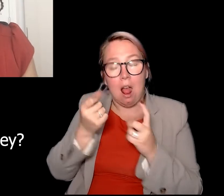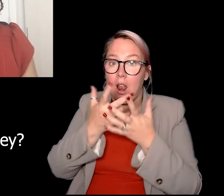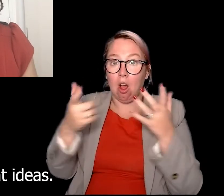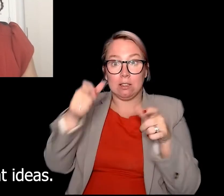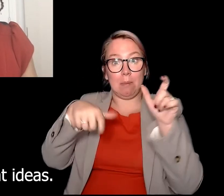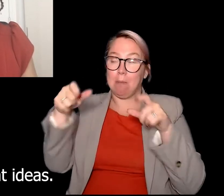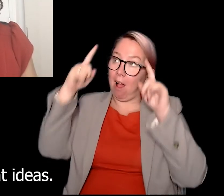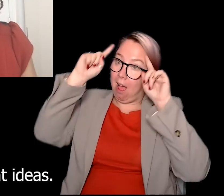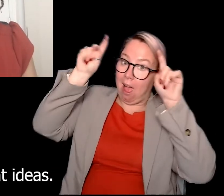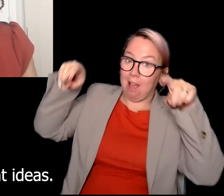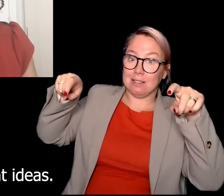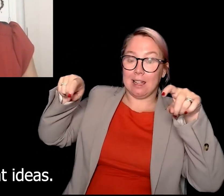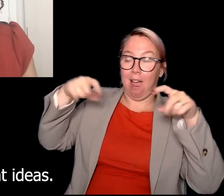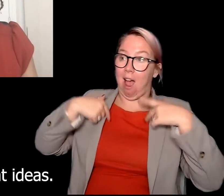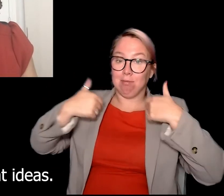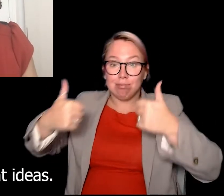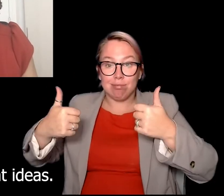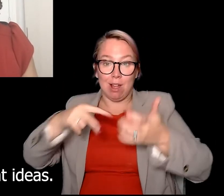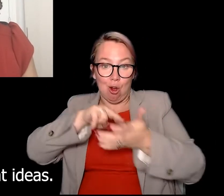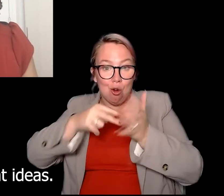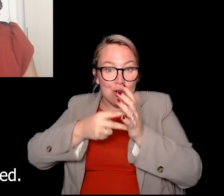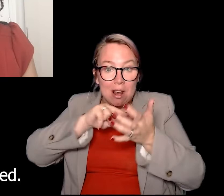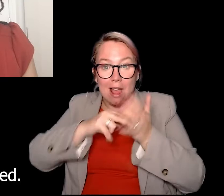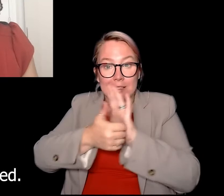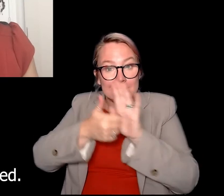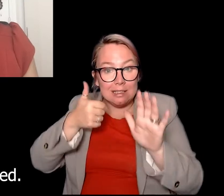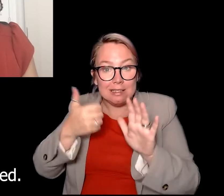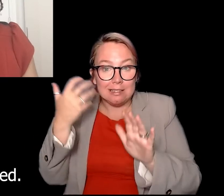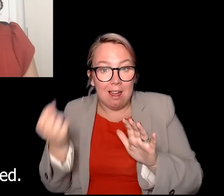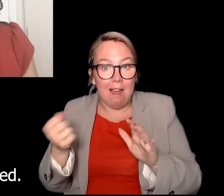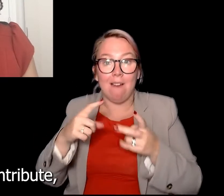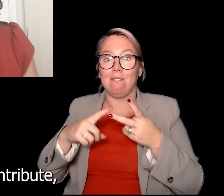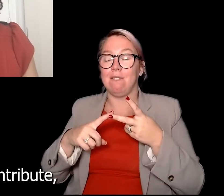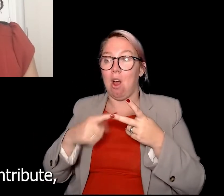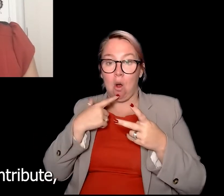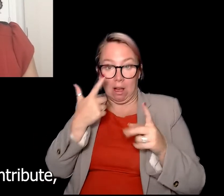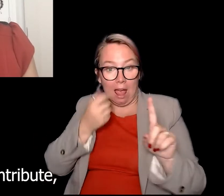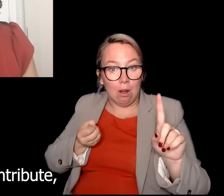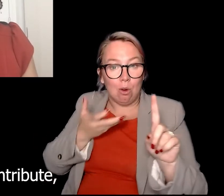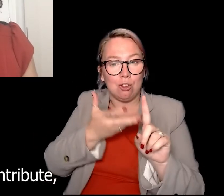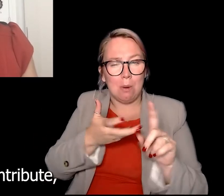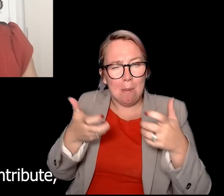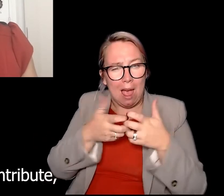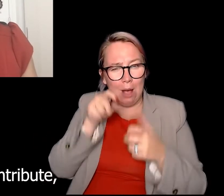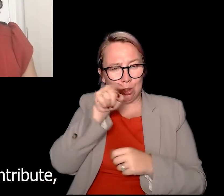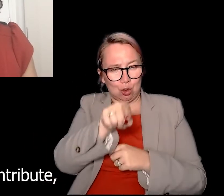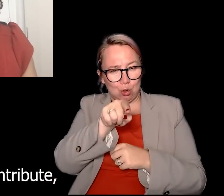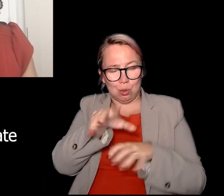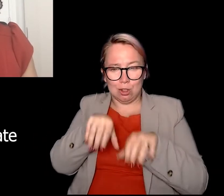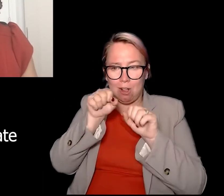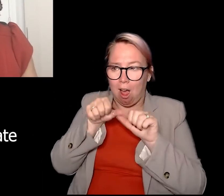that journey? Because, lots of people can have great ideas, lots of people might be really organized, lots of people might think that they